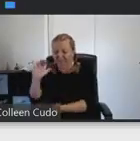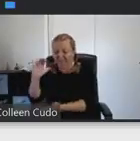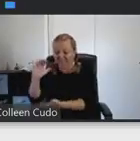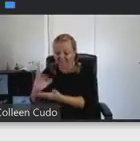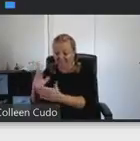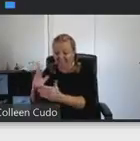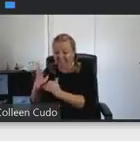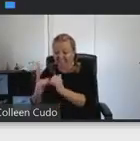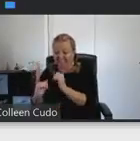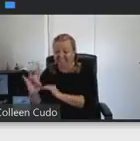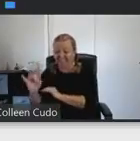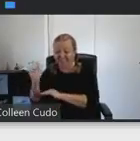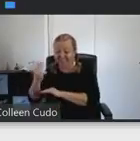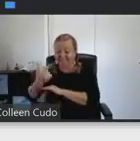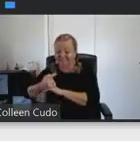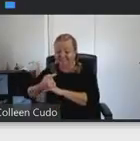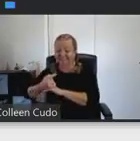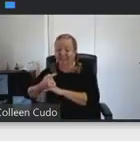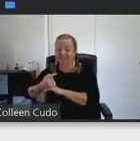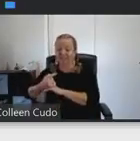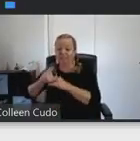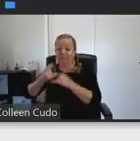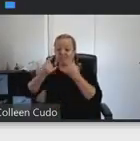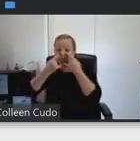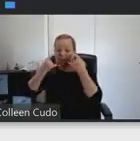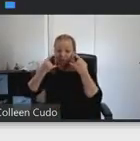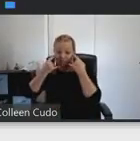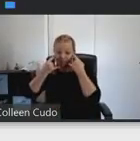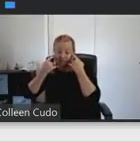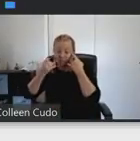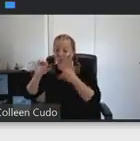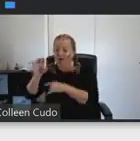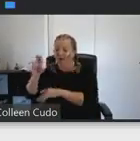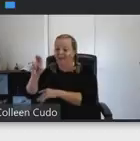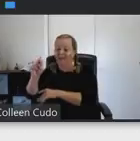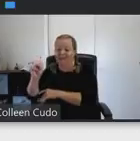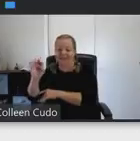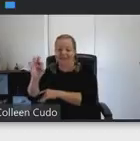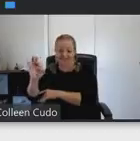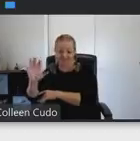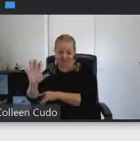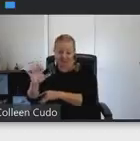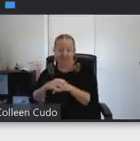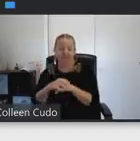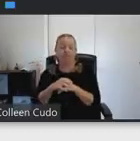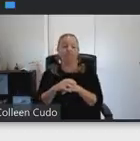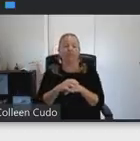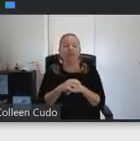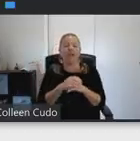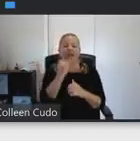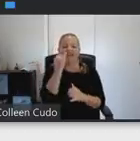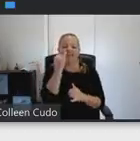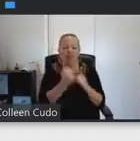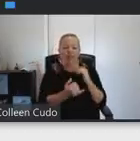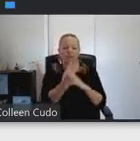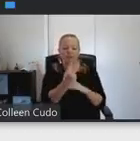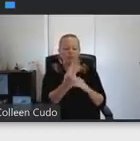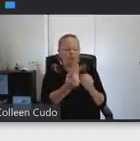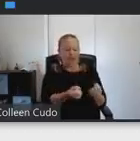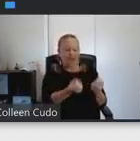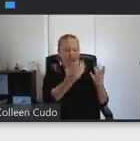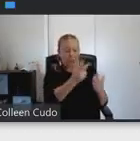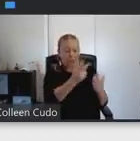of medical masks and N95s. And then the last two look at the number of patients hospitalized